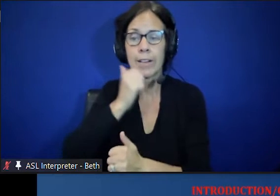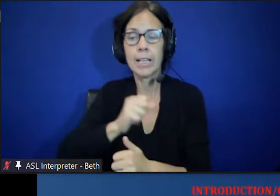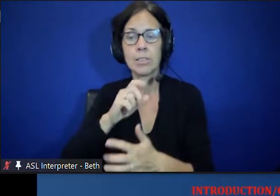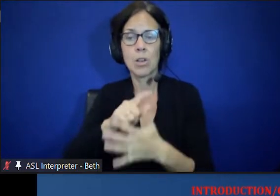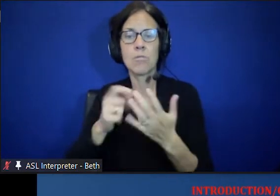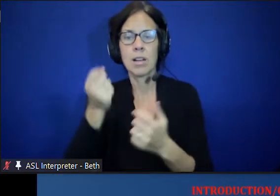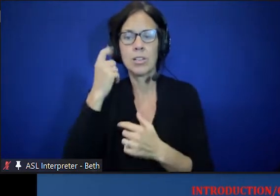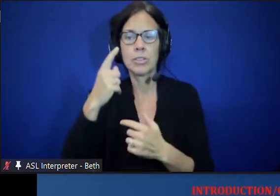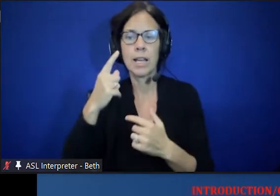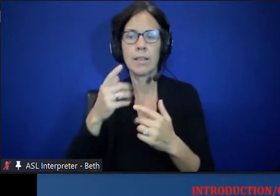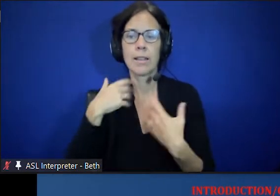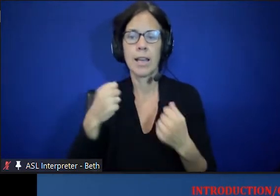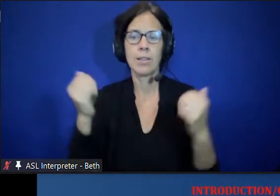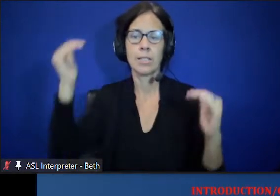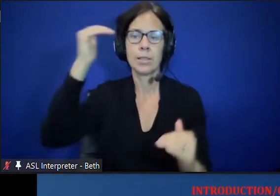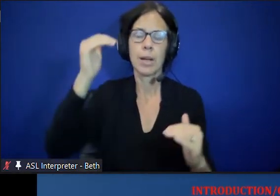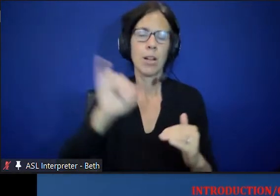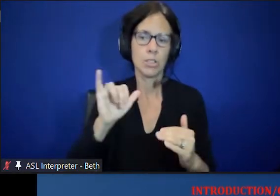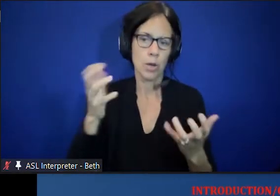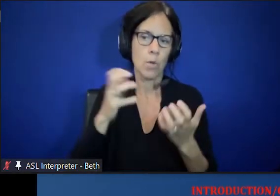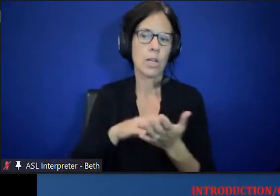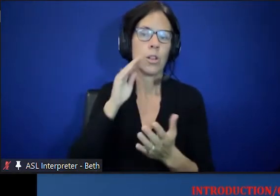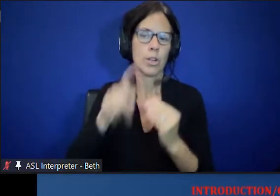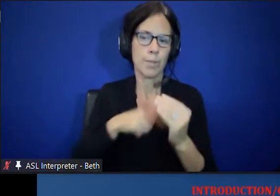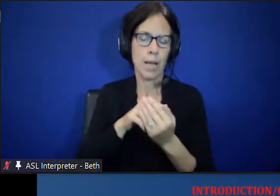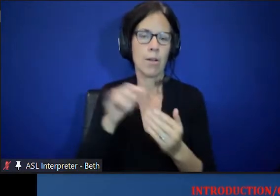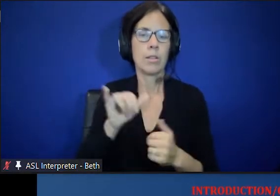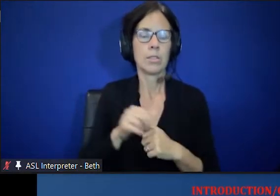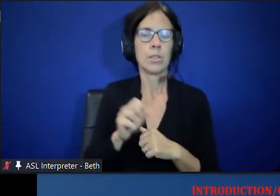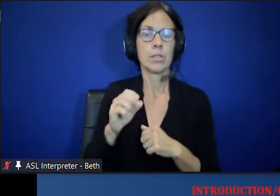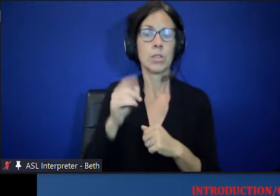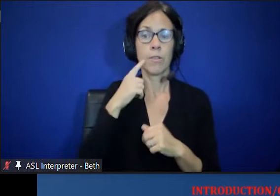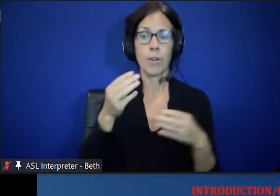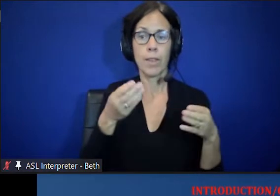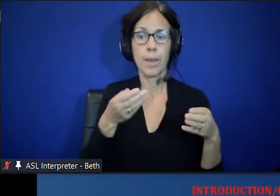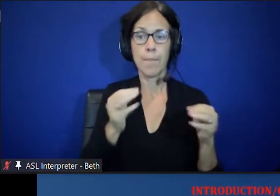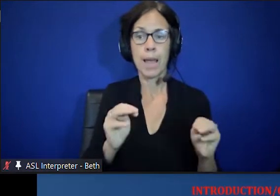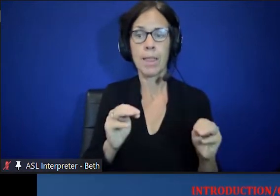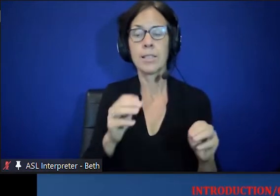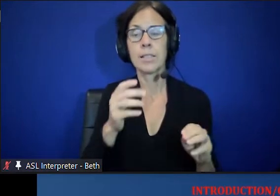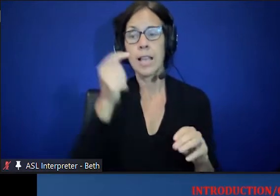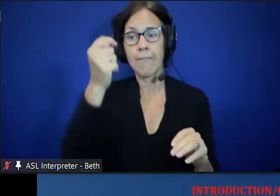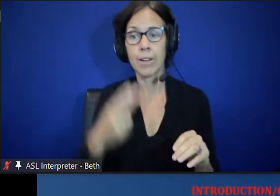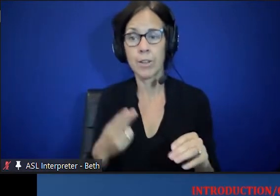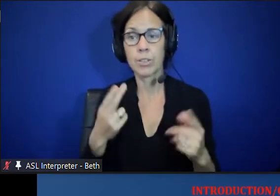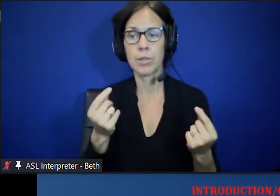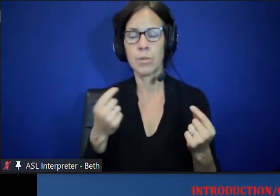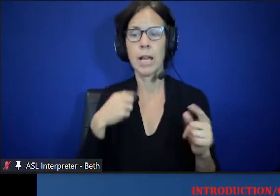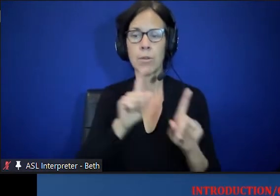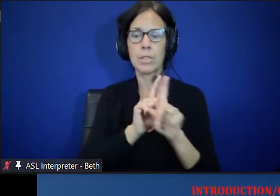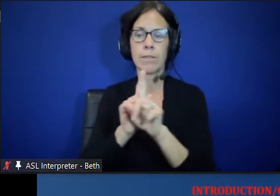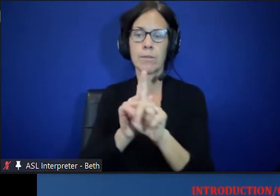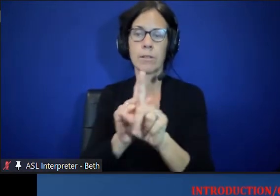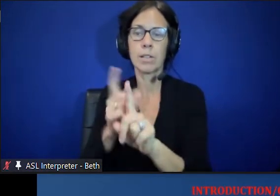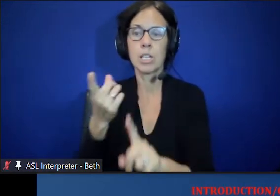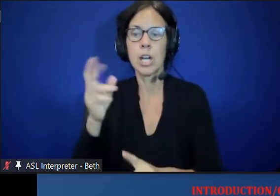the health disparities was another thing that I wanted to get out of the internship. So for the method, every Thursday, I was able to shadow